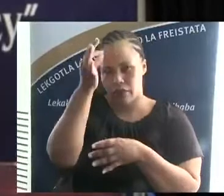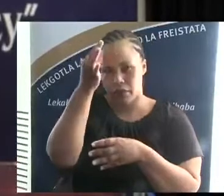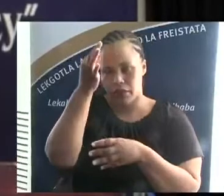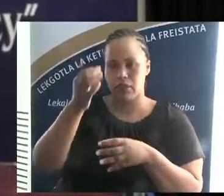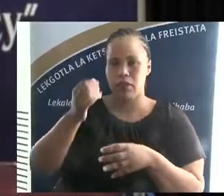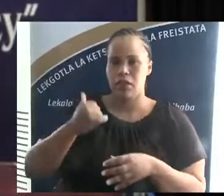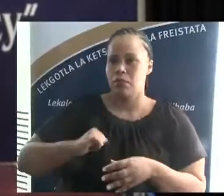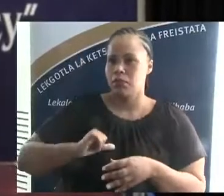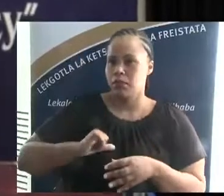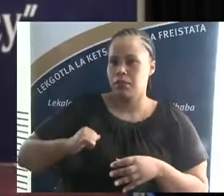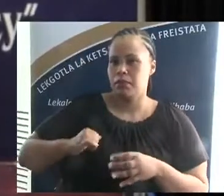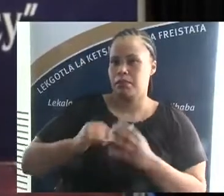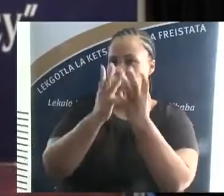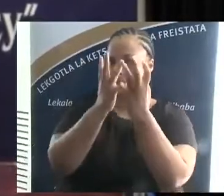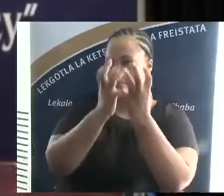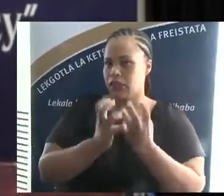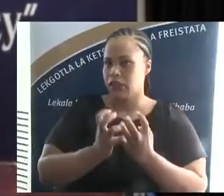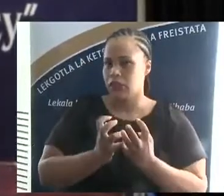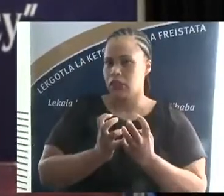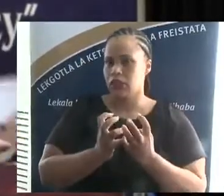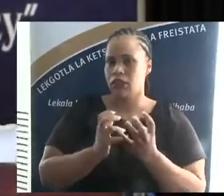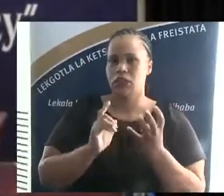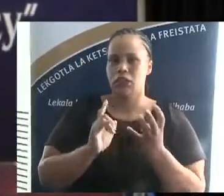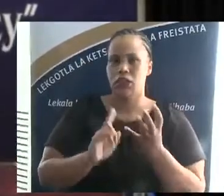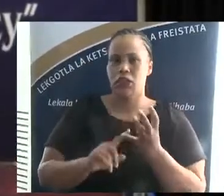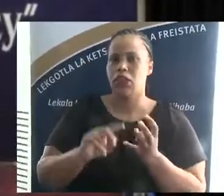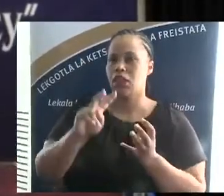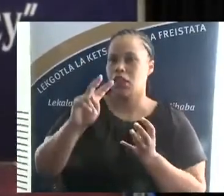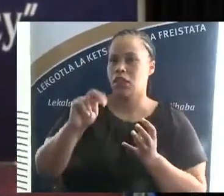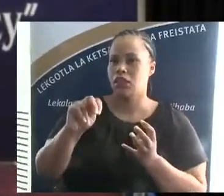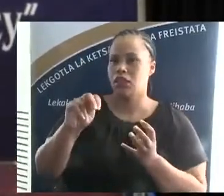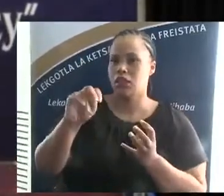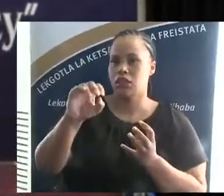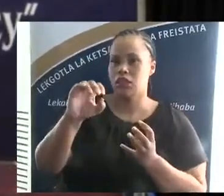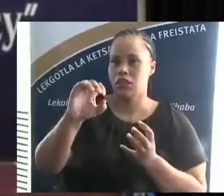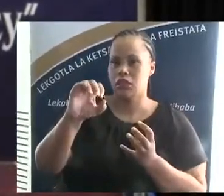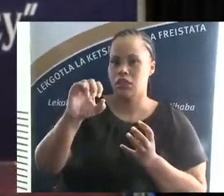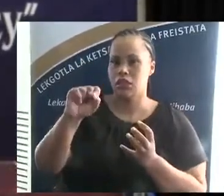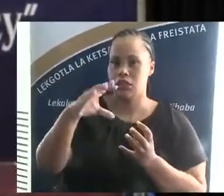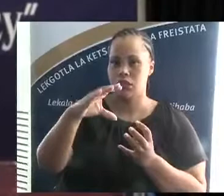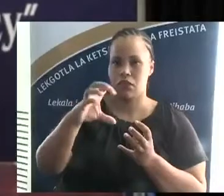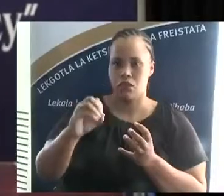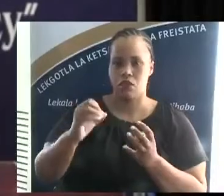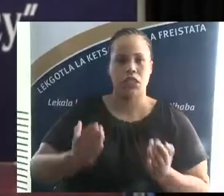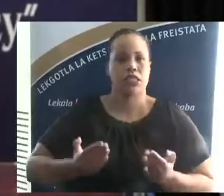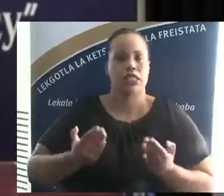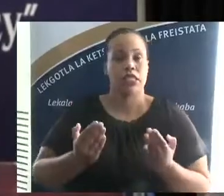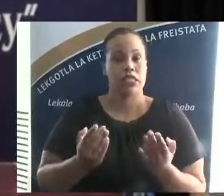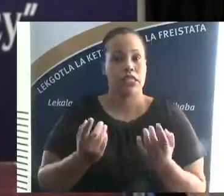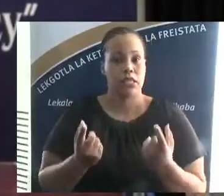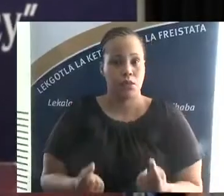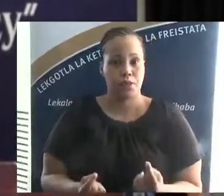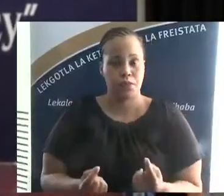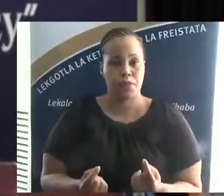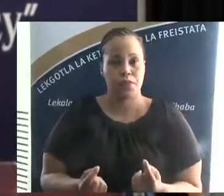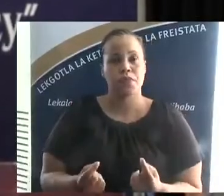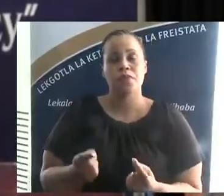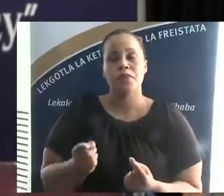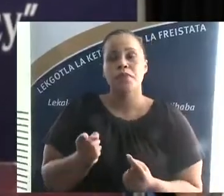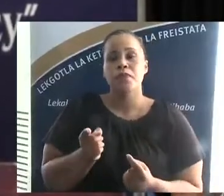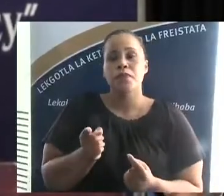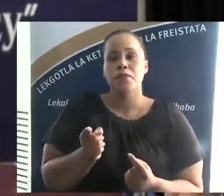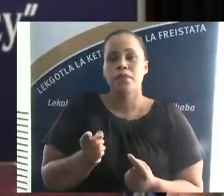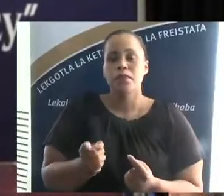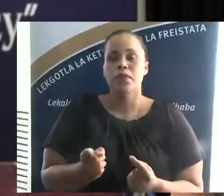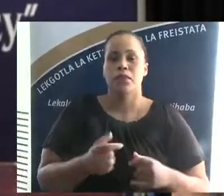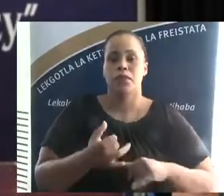budget pressures, and MSCOA and service delivery. The macro learning pathway will support the municipal